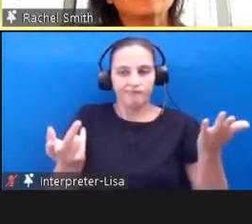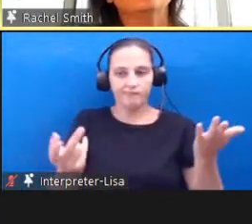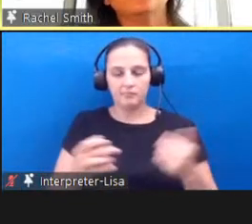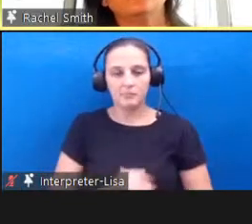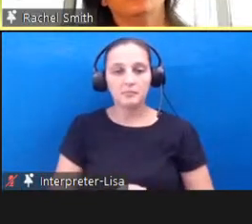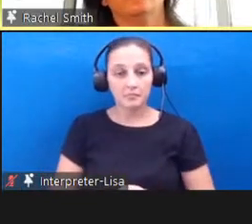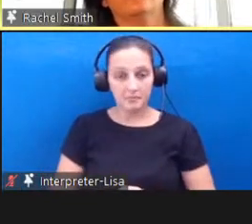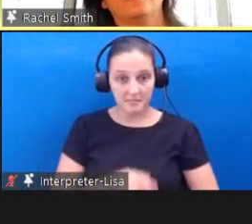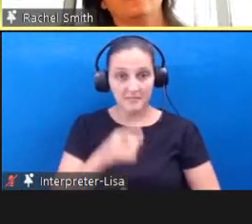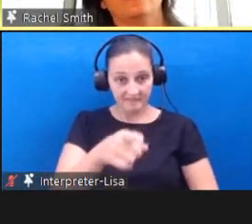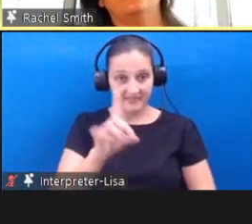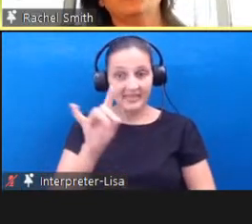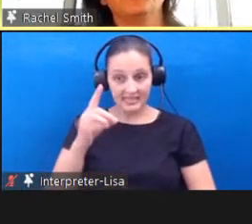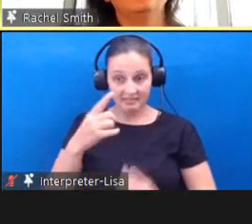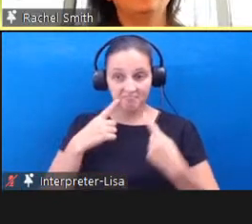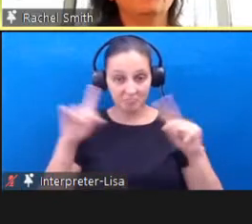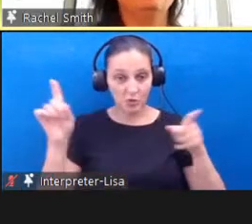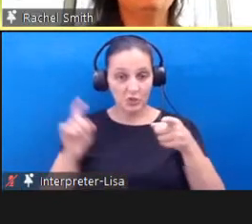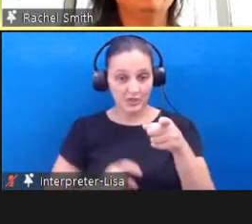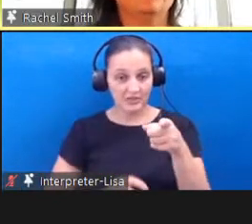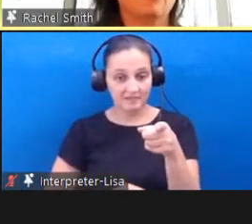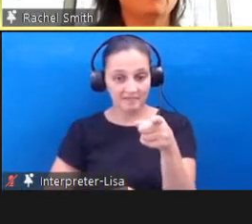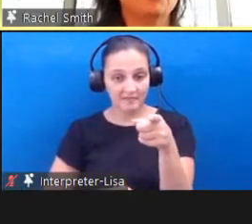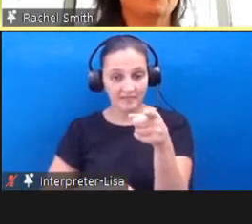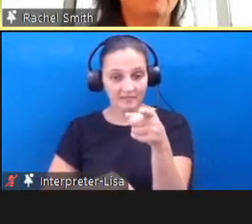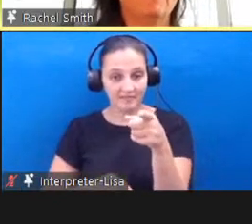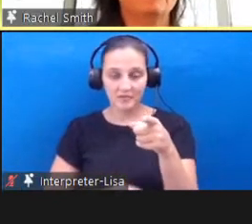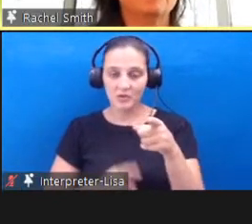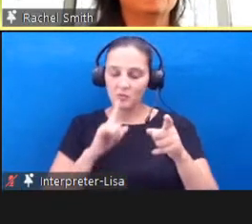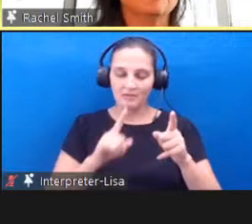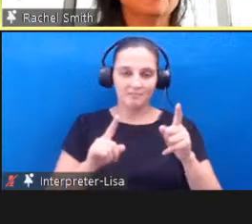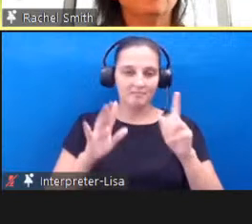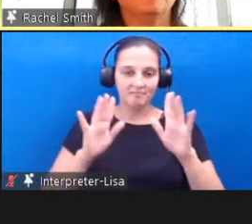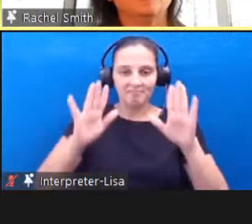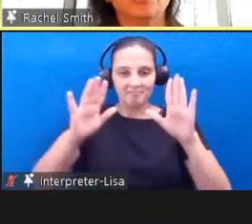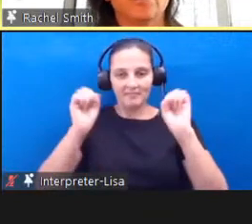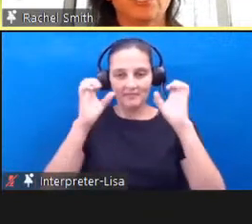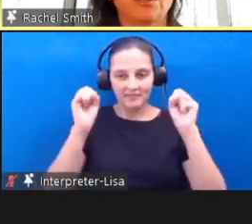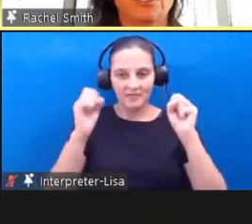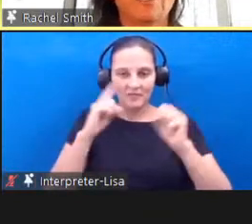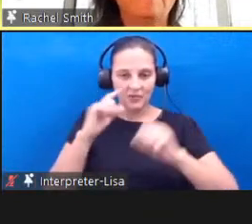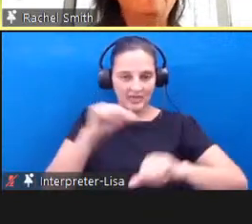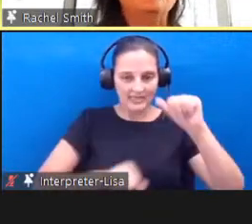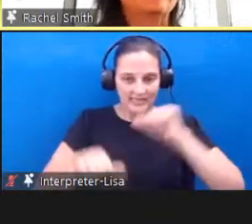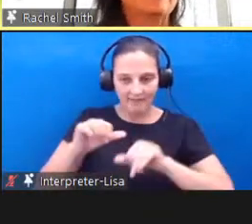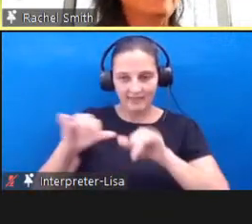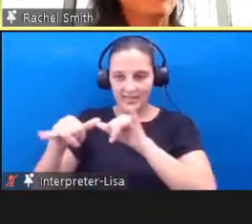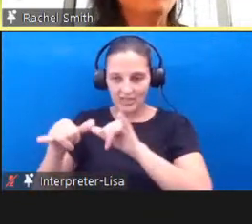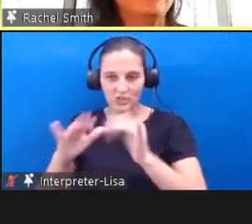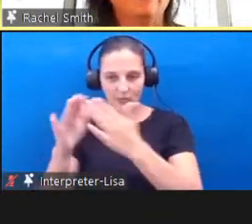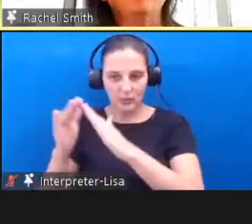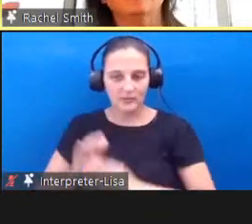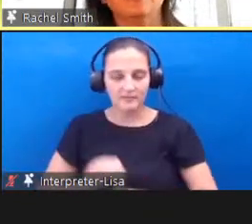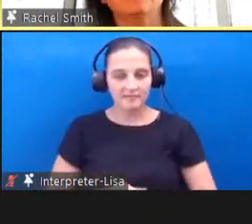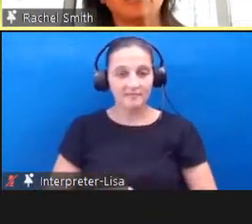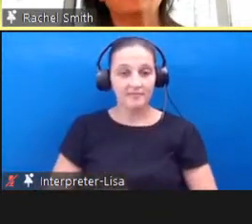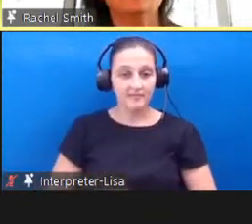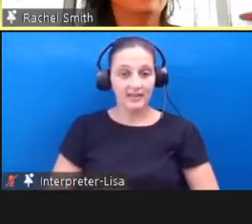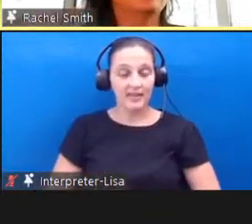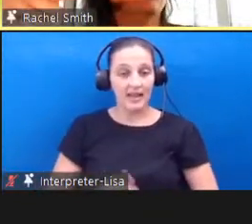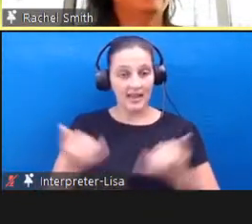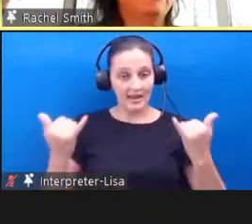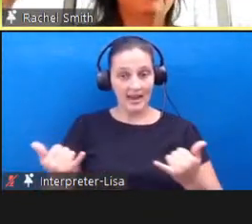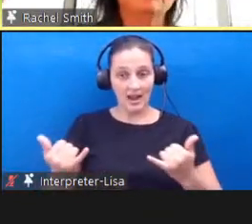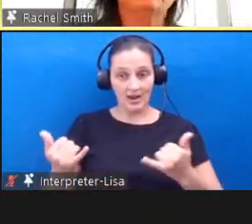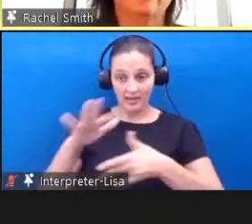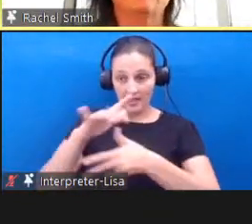it actually did work, and is a pretty amazing accomplishment for the scientific and engineering community. And now we have this helicopter